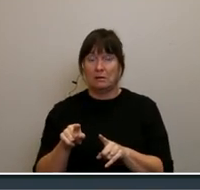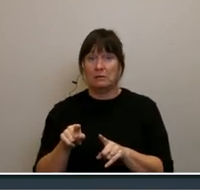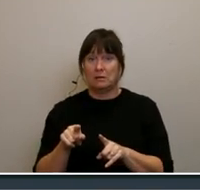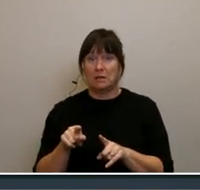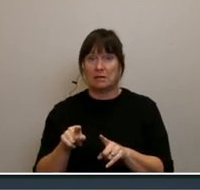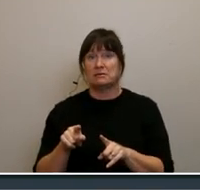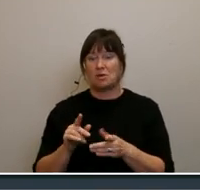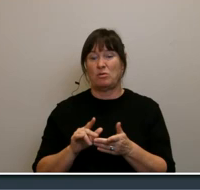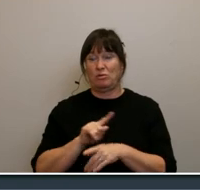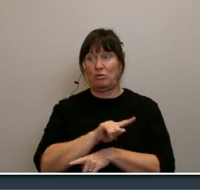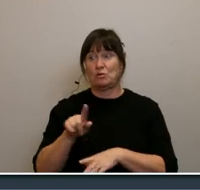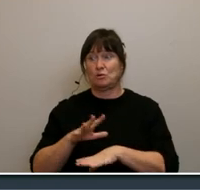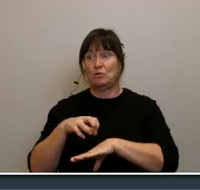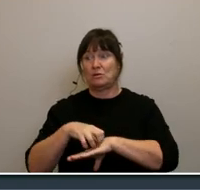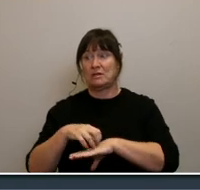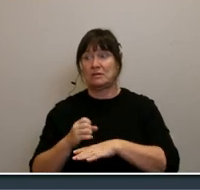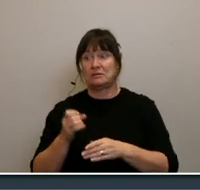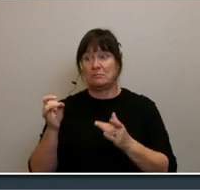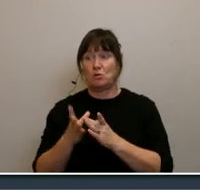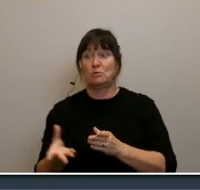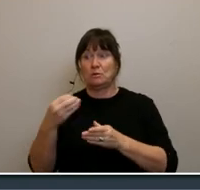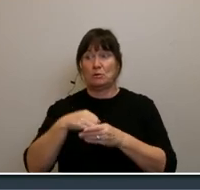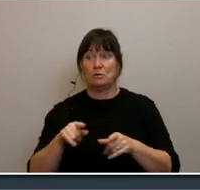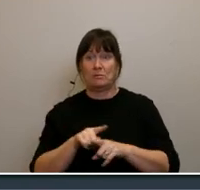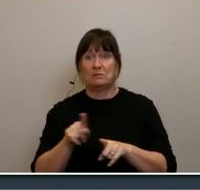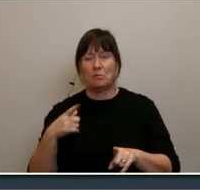would be important. Thank you very much, Pip.